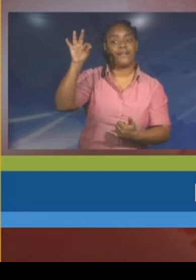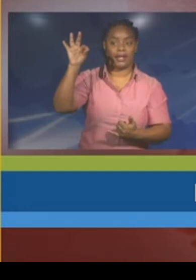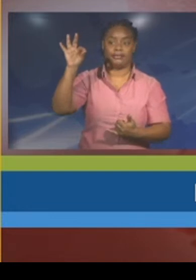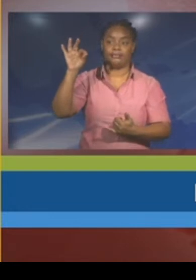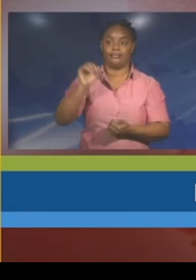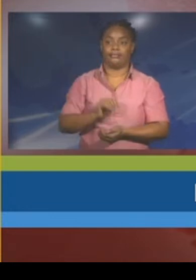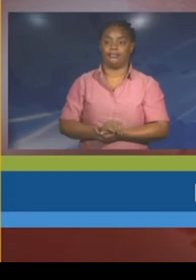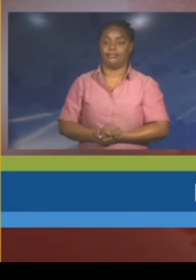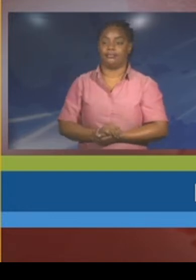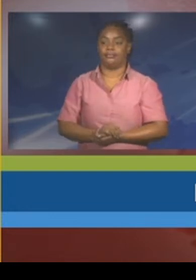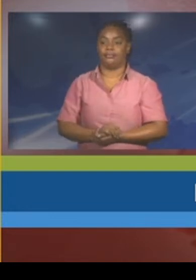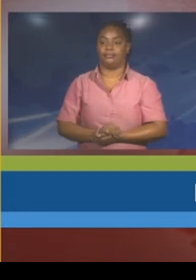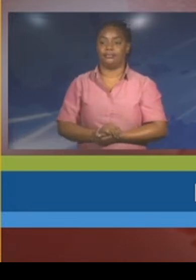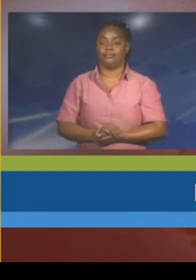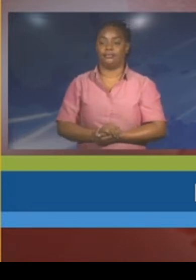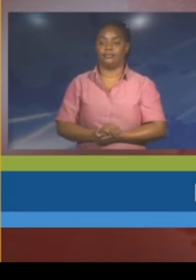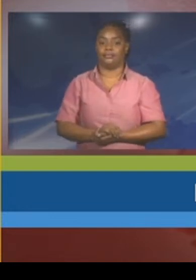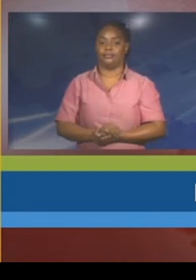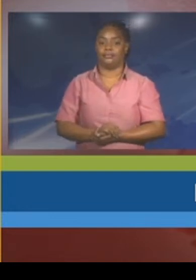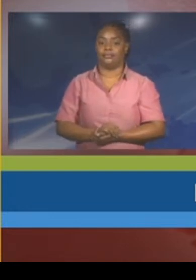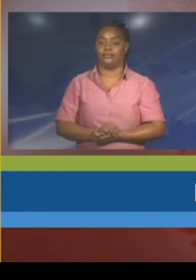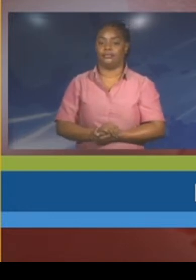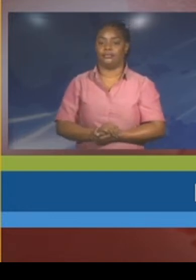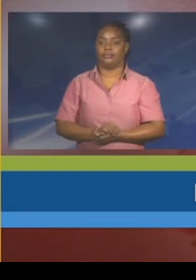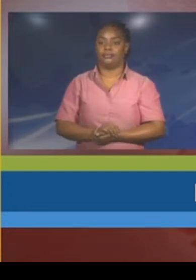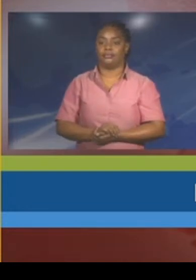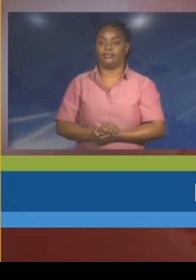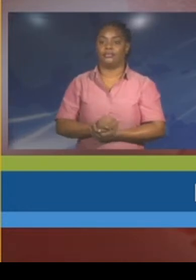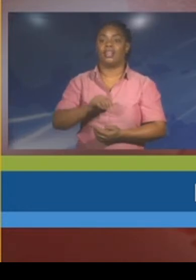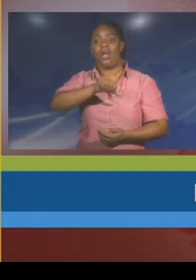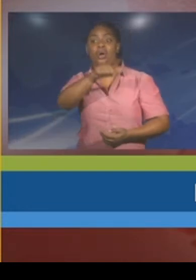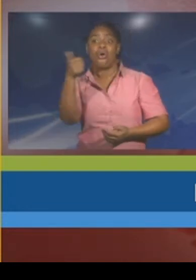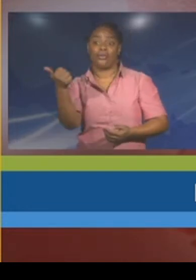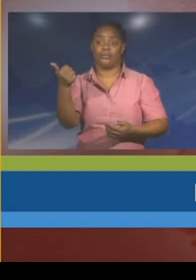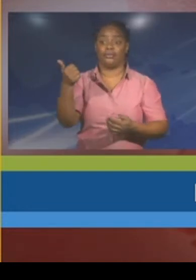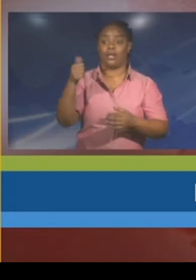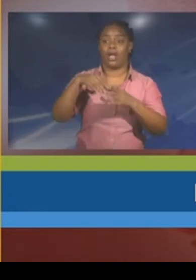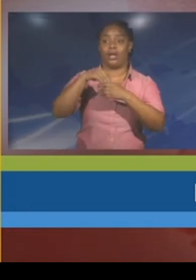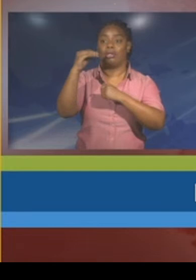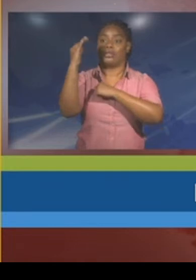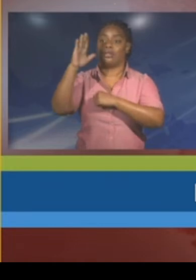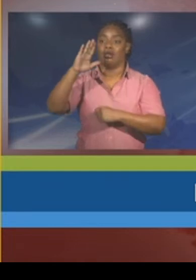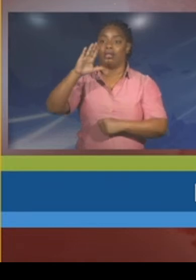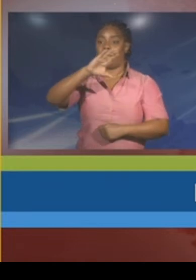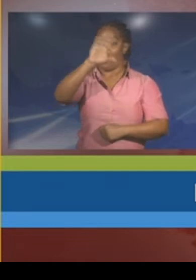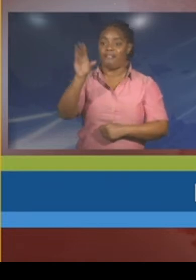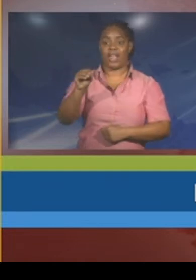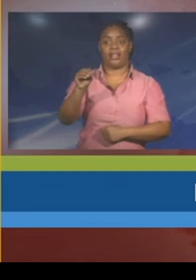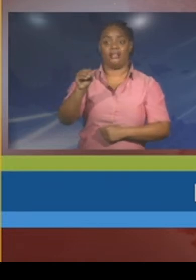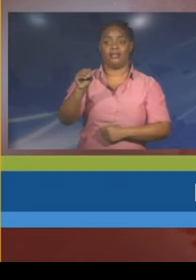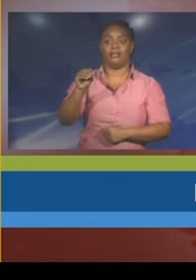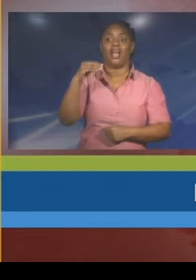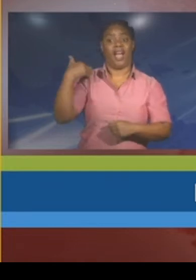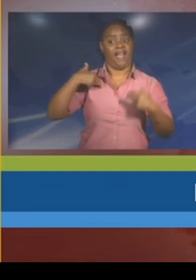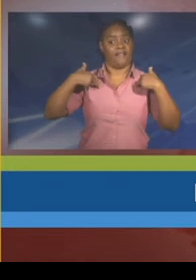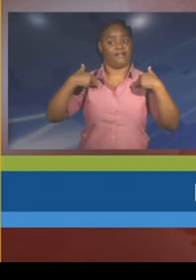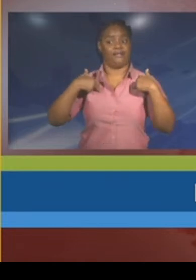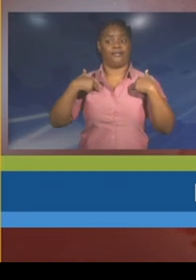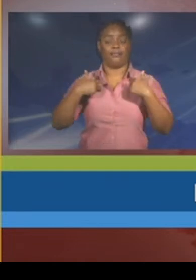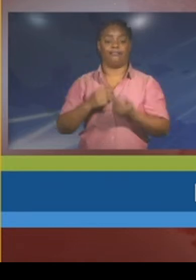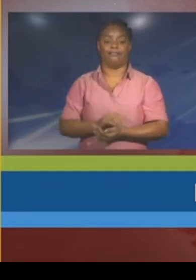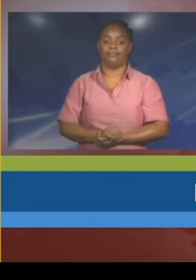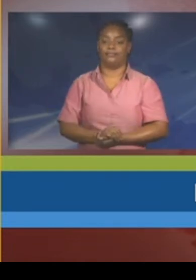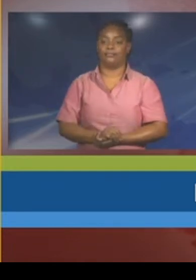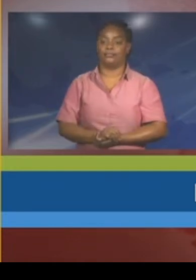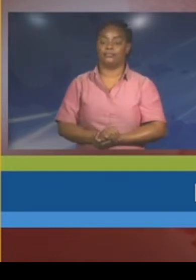the normally endemic areas are affected as well. WHO to reconvene the expert panel on 18th of July or